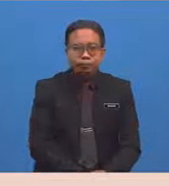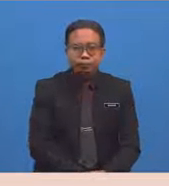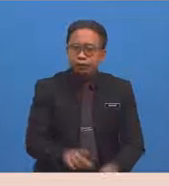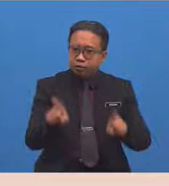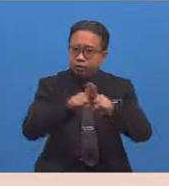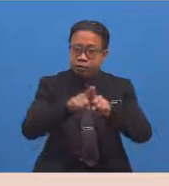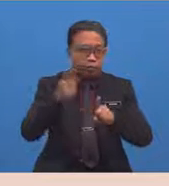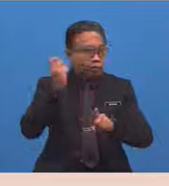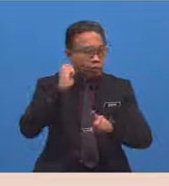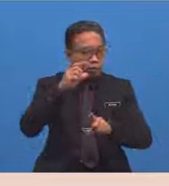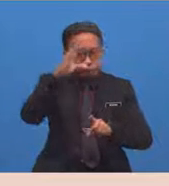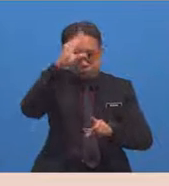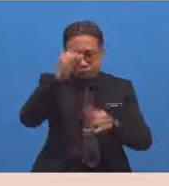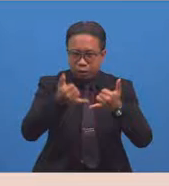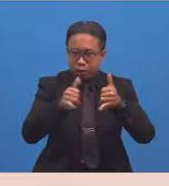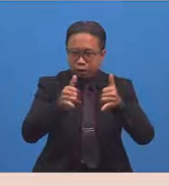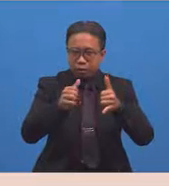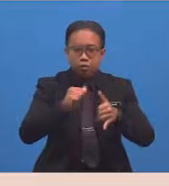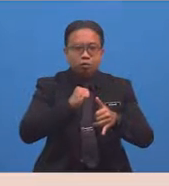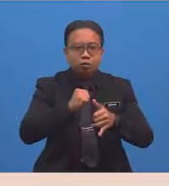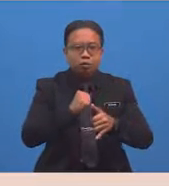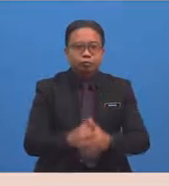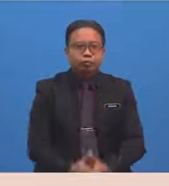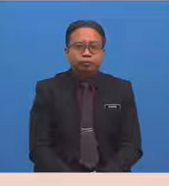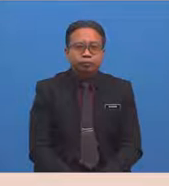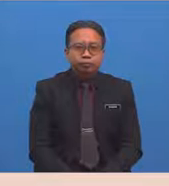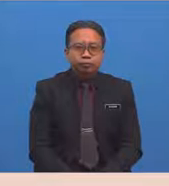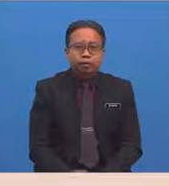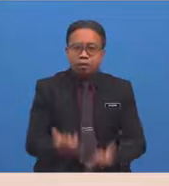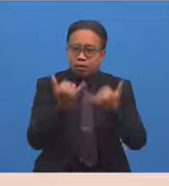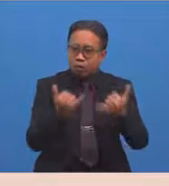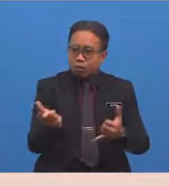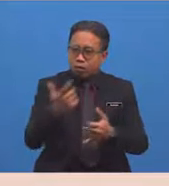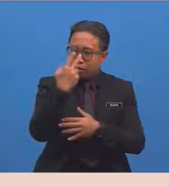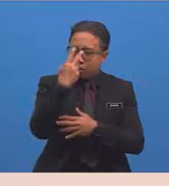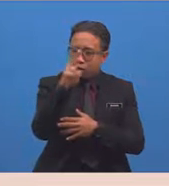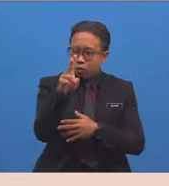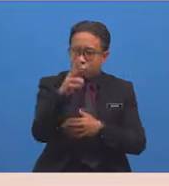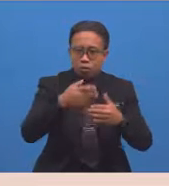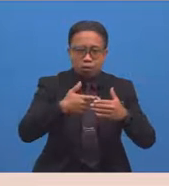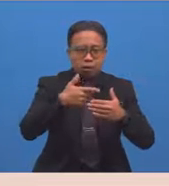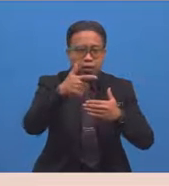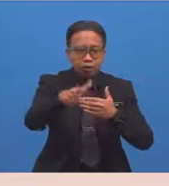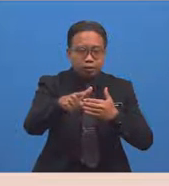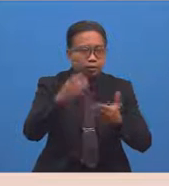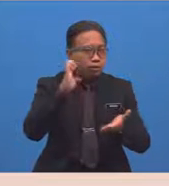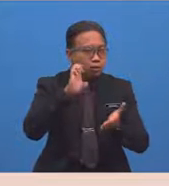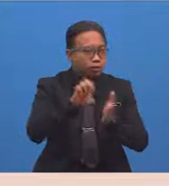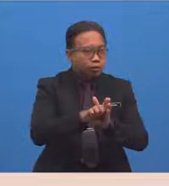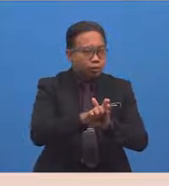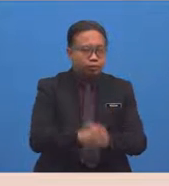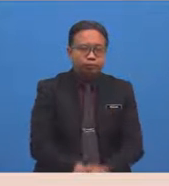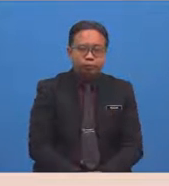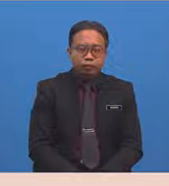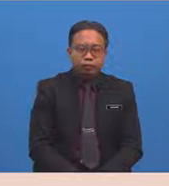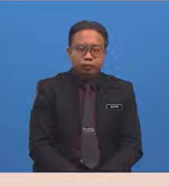was playing on the swing alone. Now, let's look at another example. But why don't